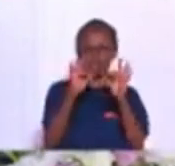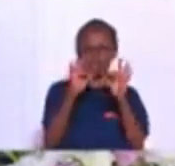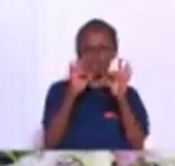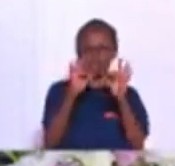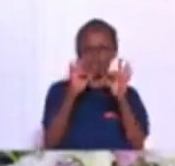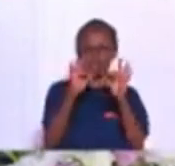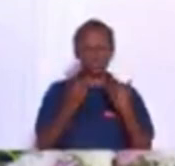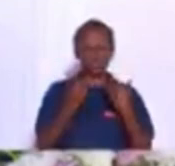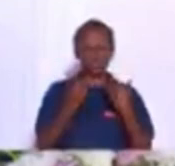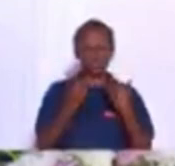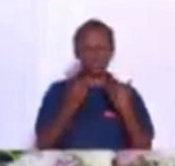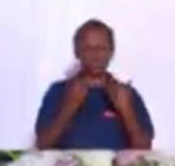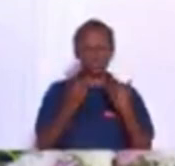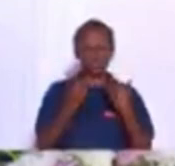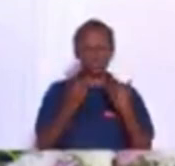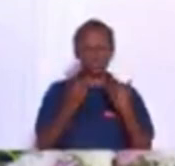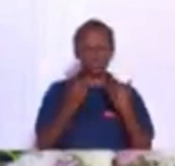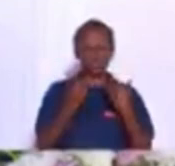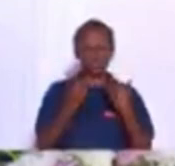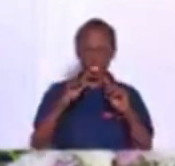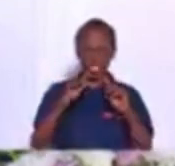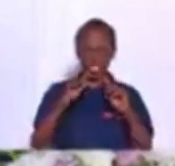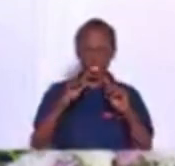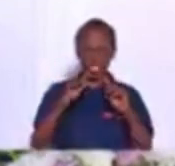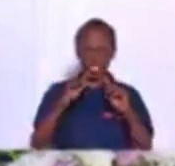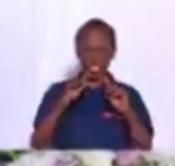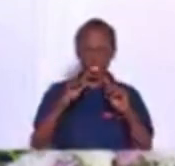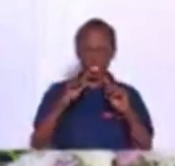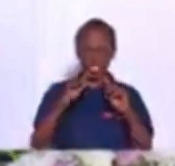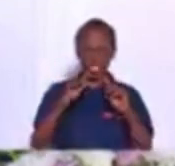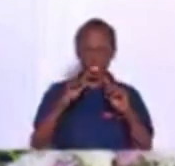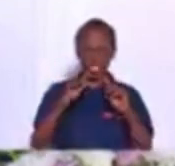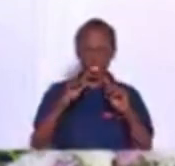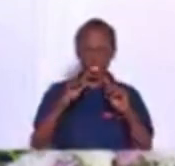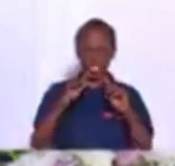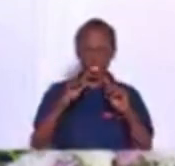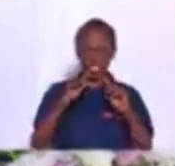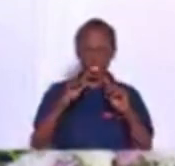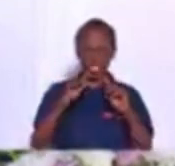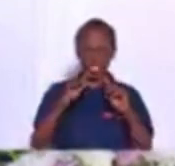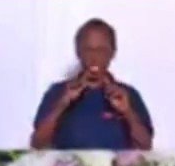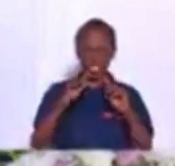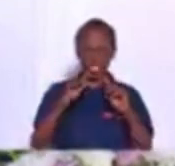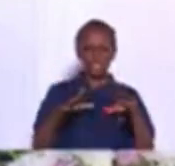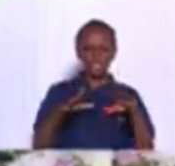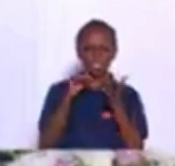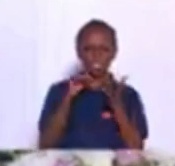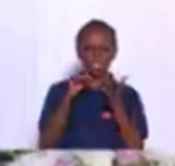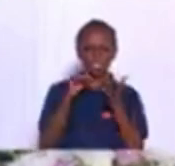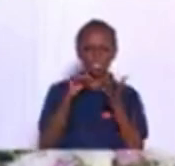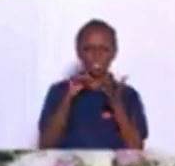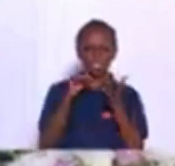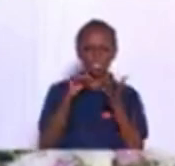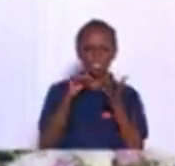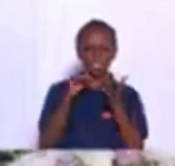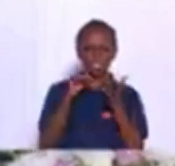peace, and other prayer requests. May we stand for just